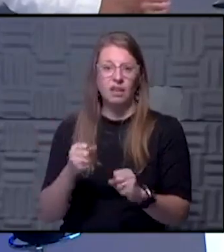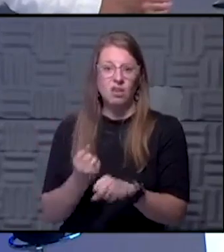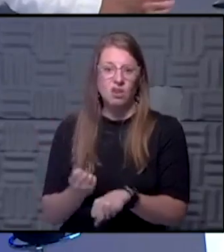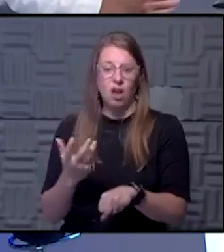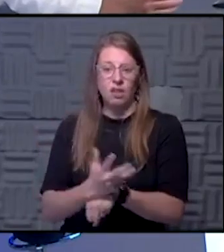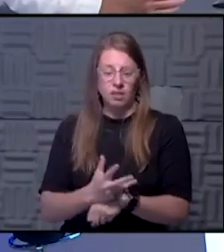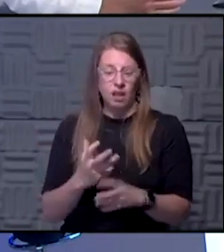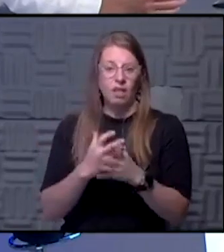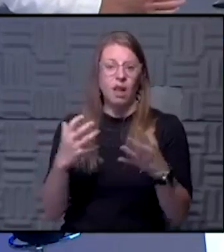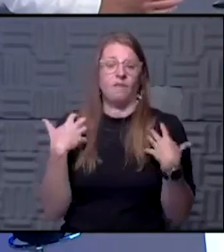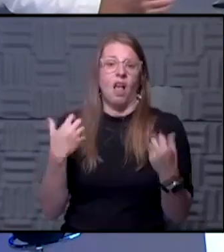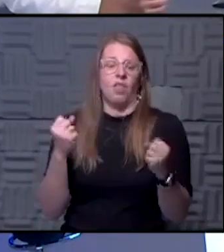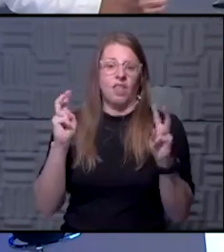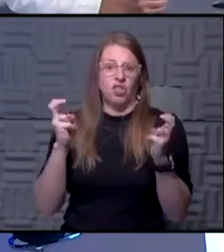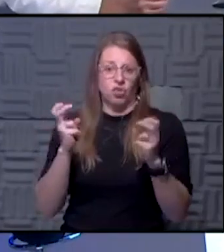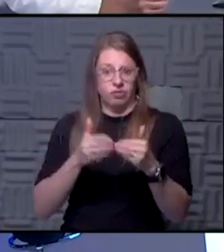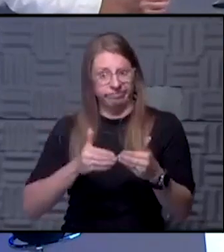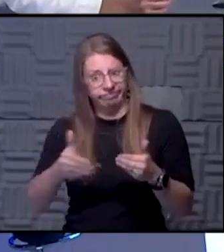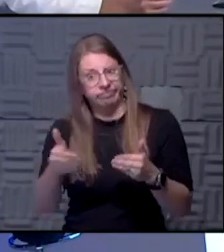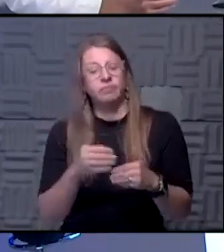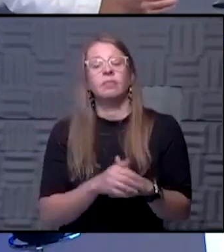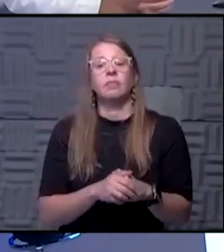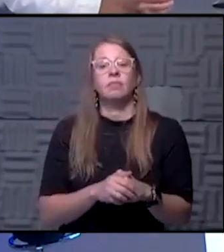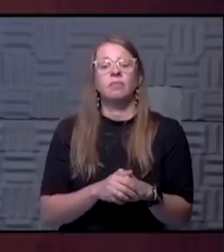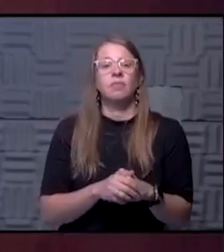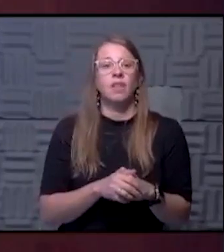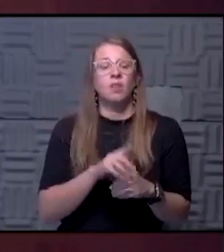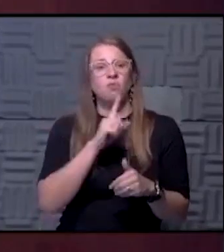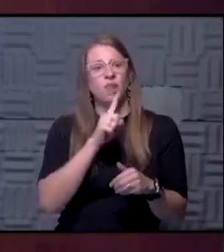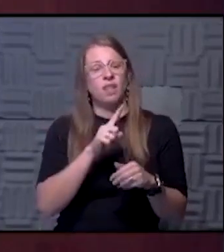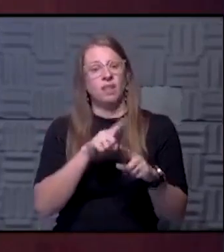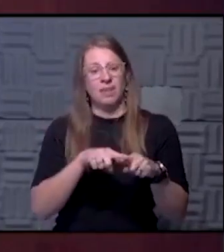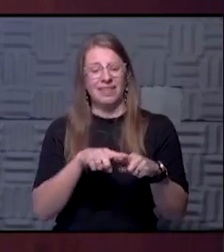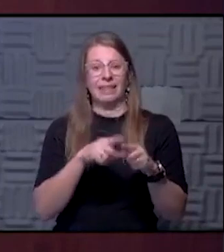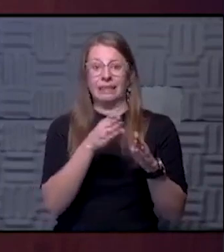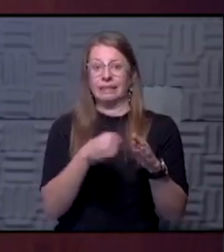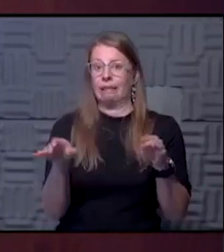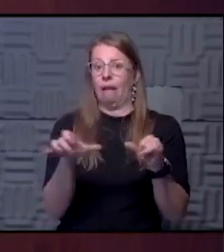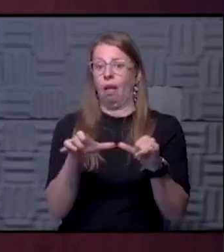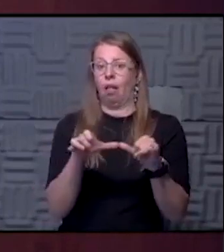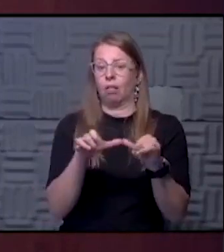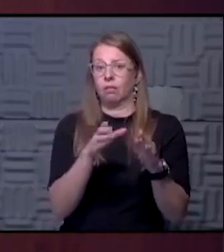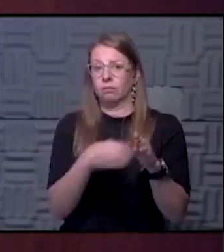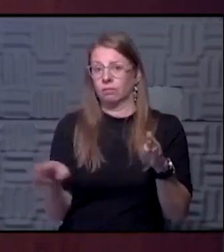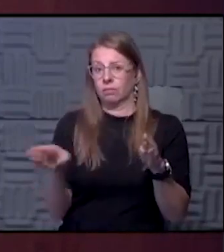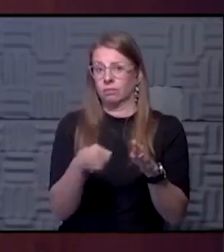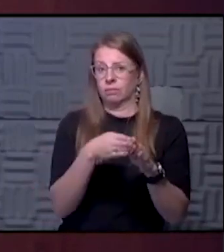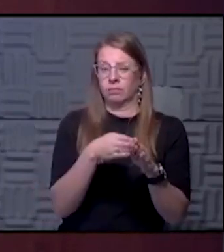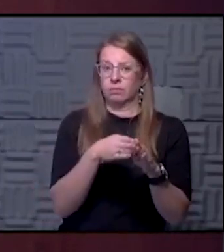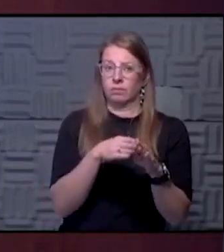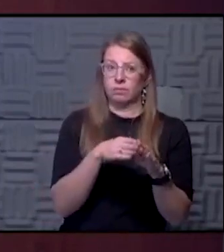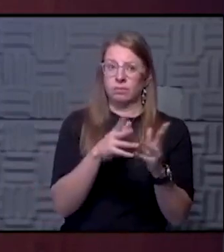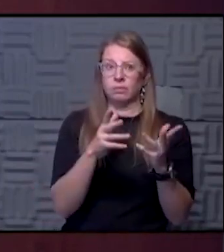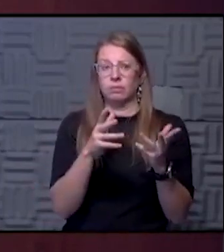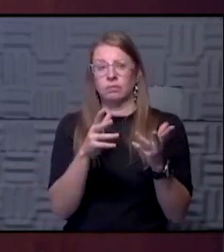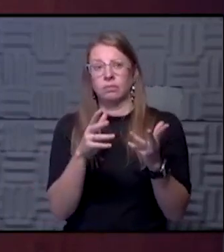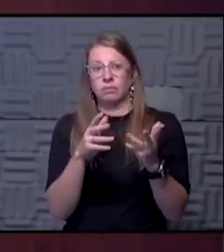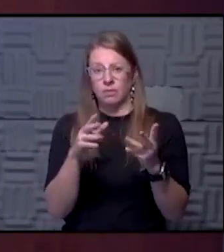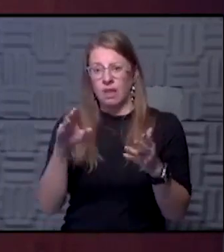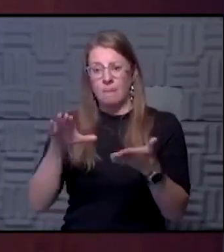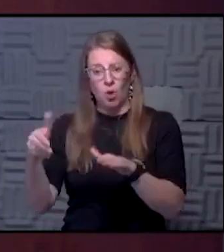do you think, Mario? Well, I think it depends on, is the scale based on infectivity or is it based on mortality? And if it's based